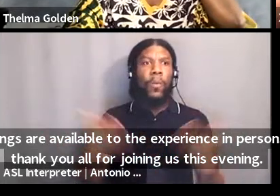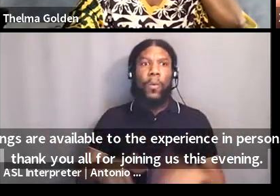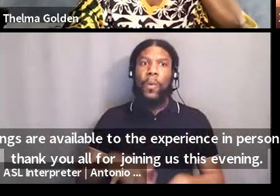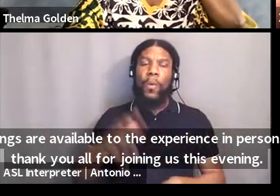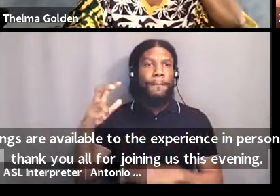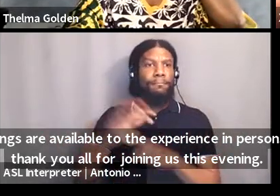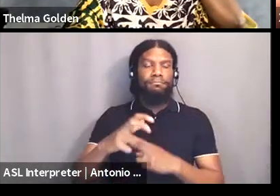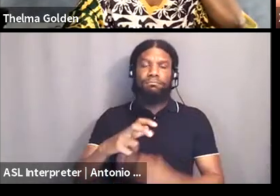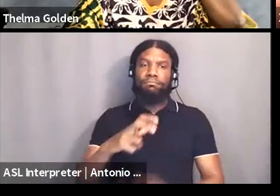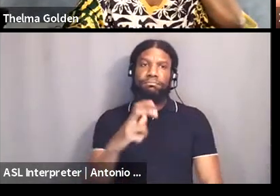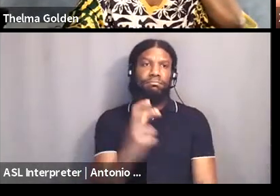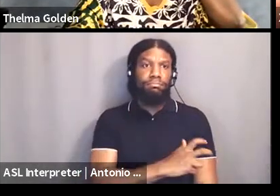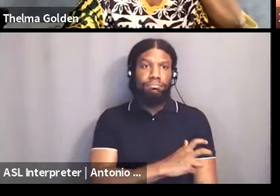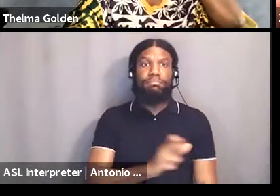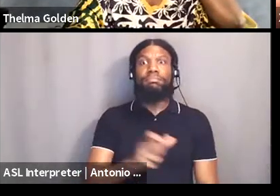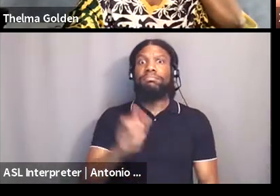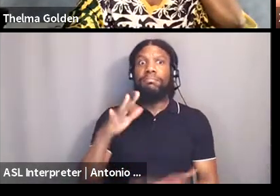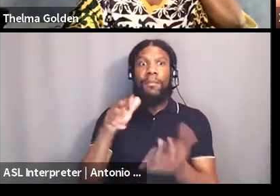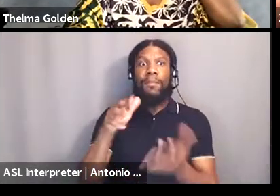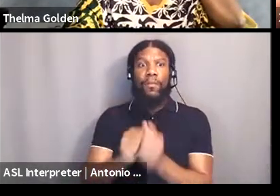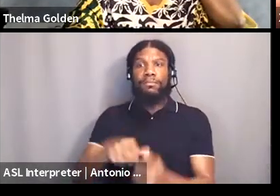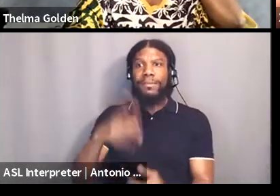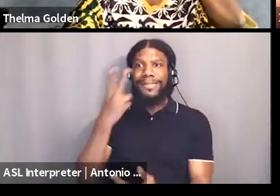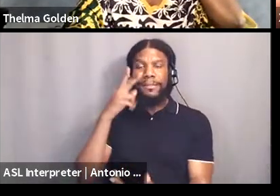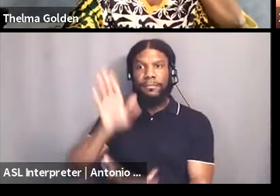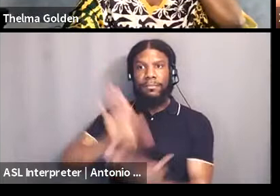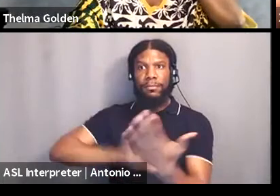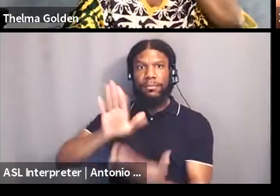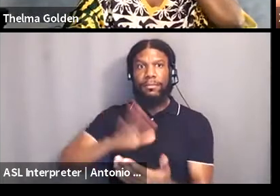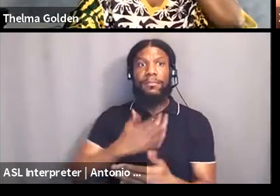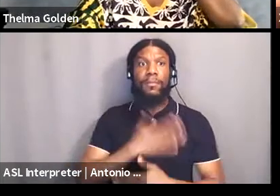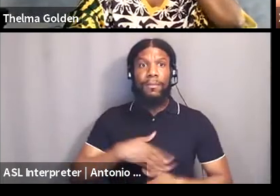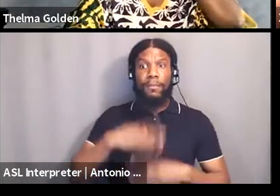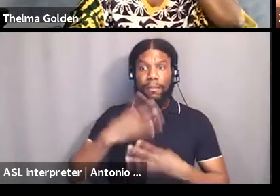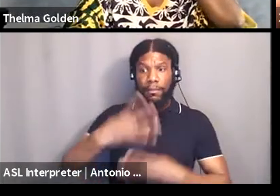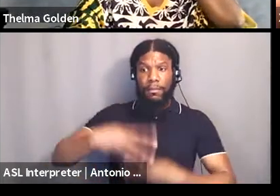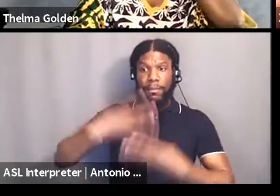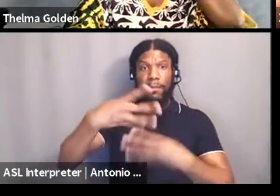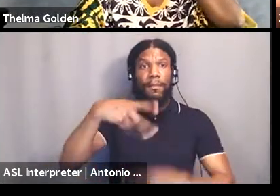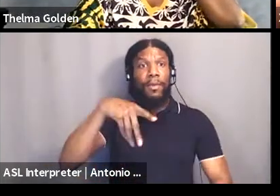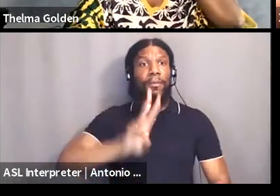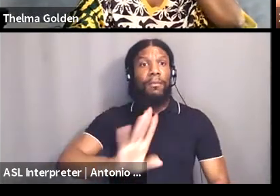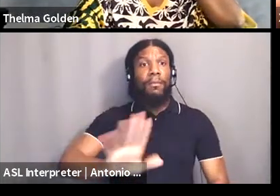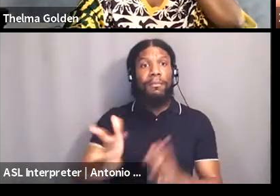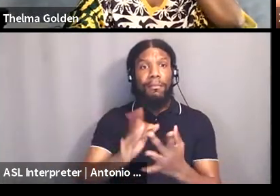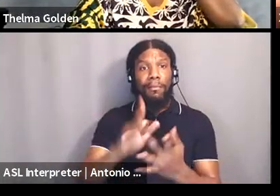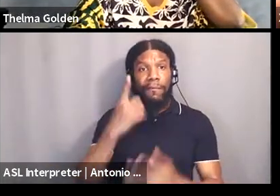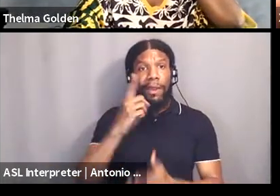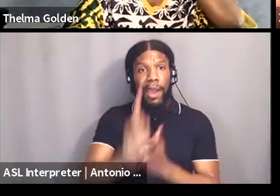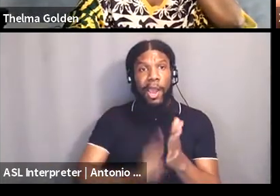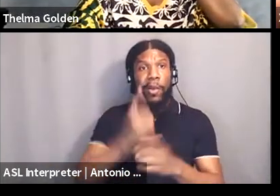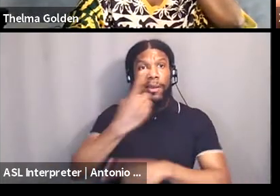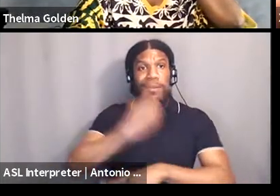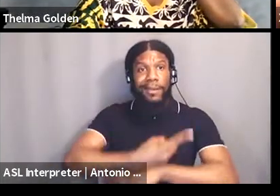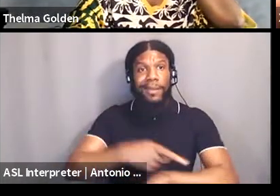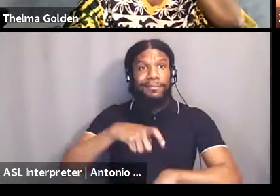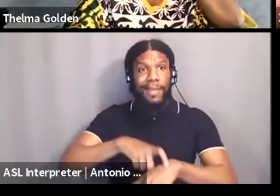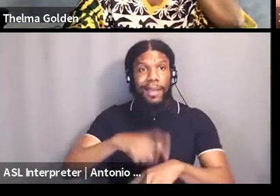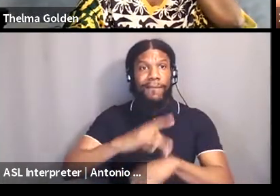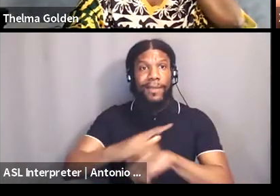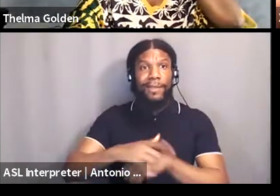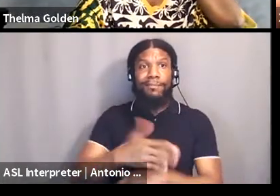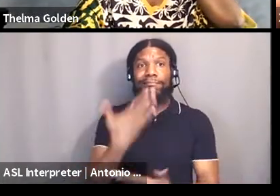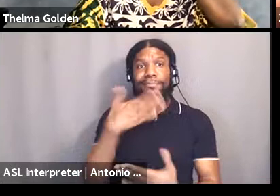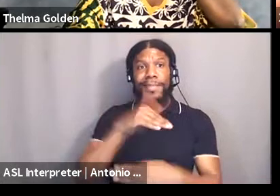seeing these works in the flesh. So please check out Pioneer's website for hours and date time availability. Good evening, good night, and take